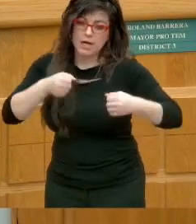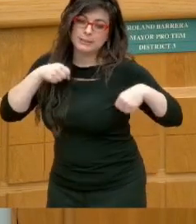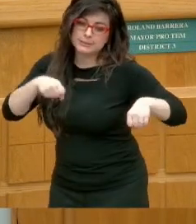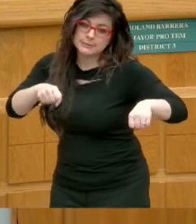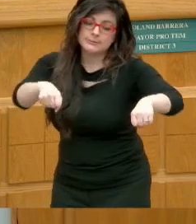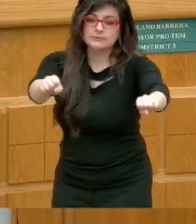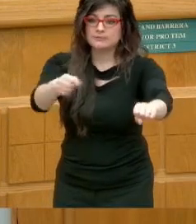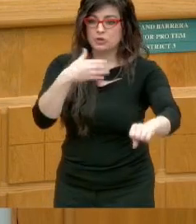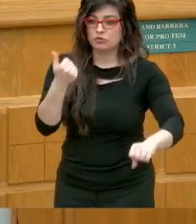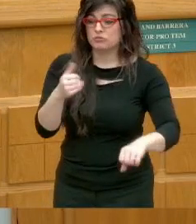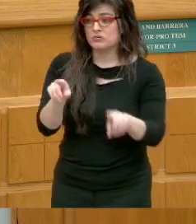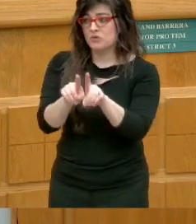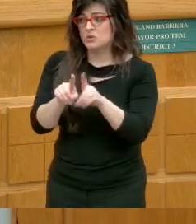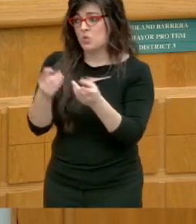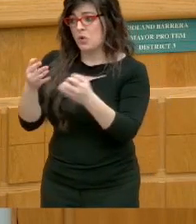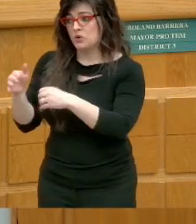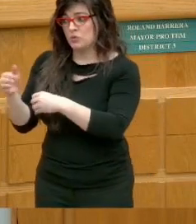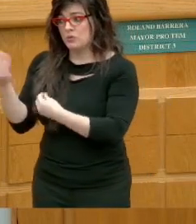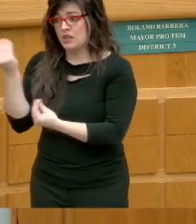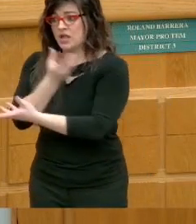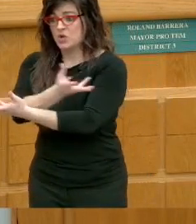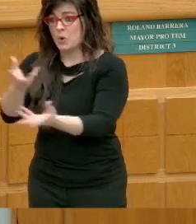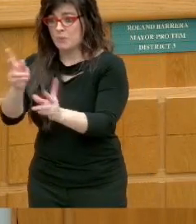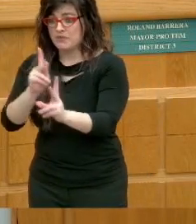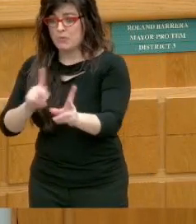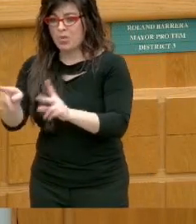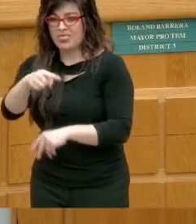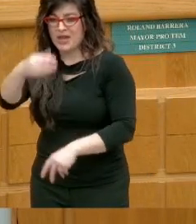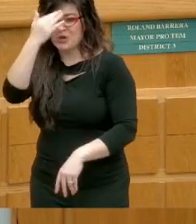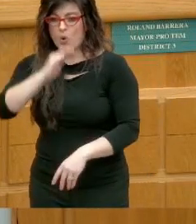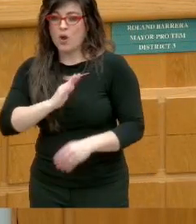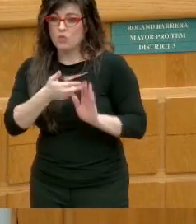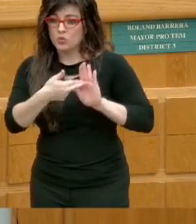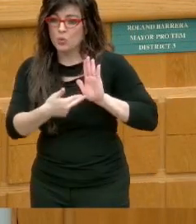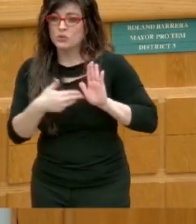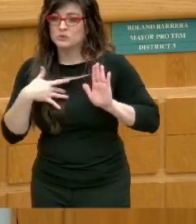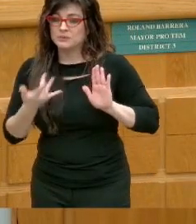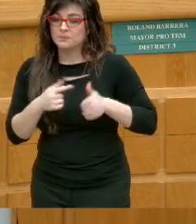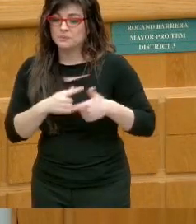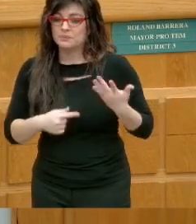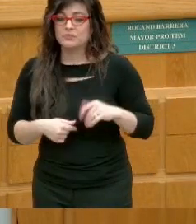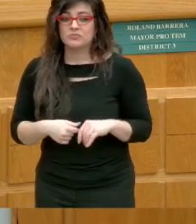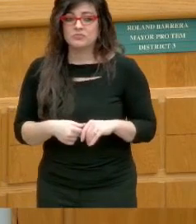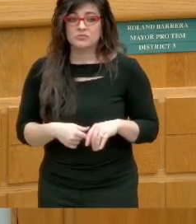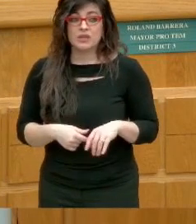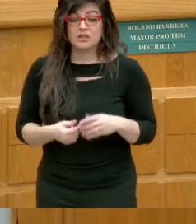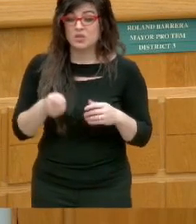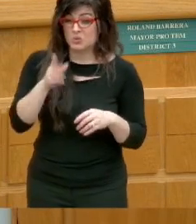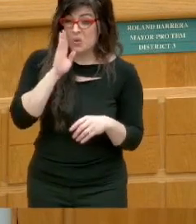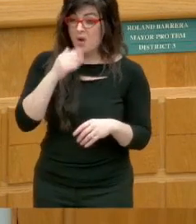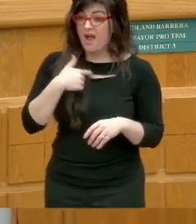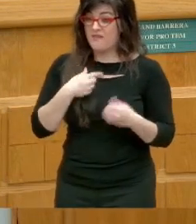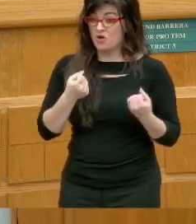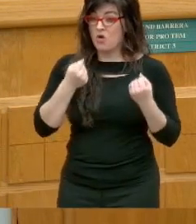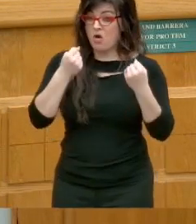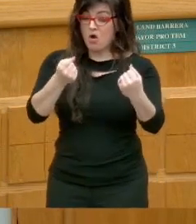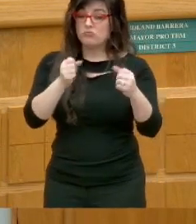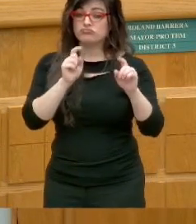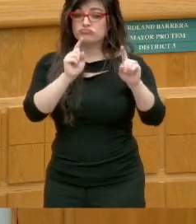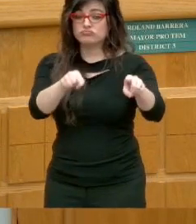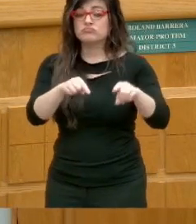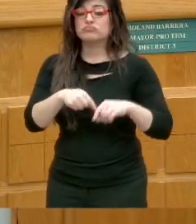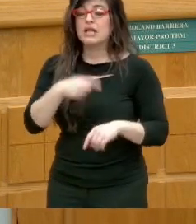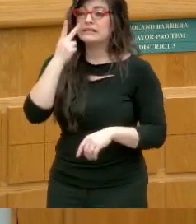them. So I don't know about you, but when I drive over the causeway, I look at that text dot sign every time it says no